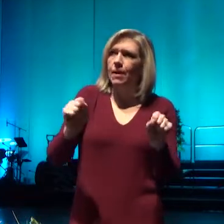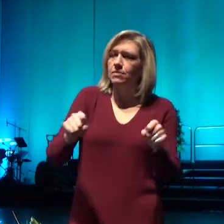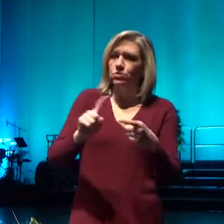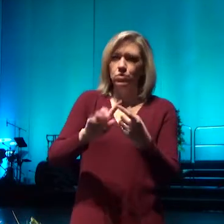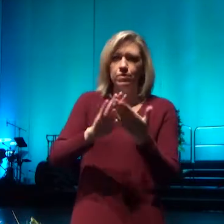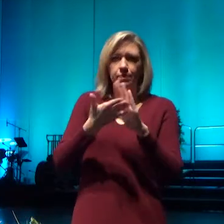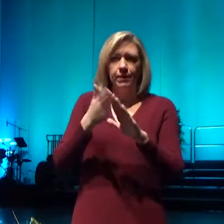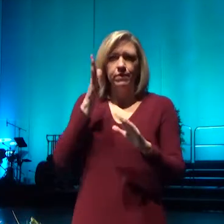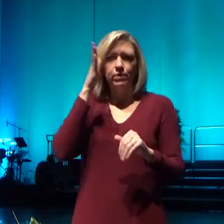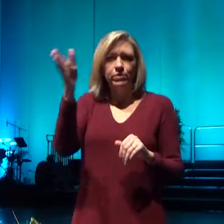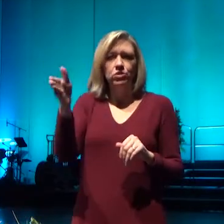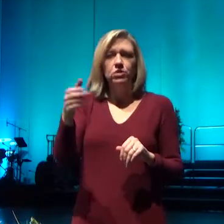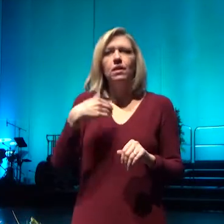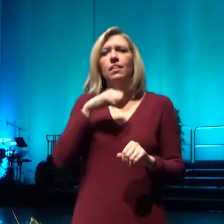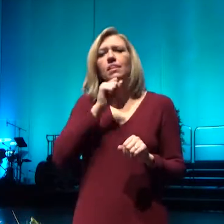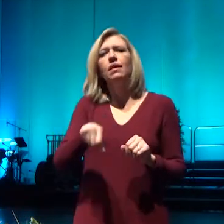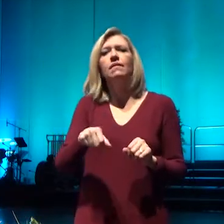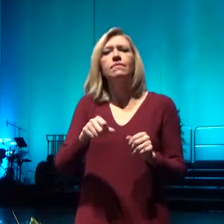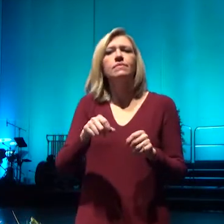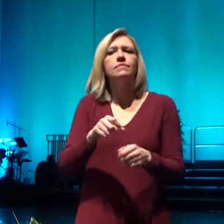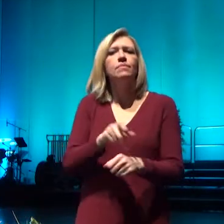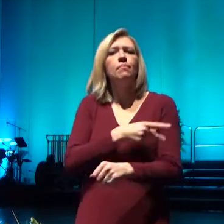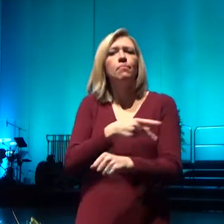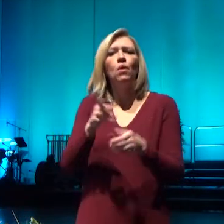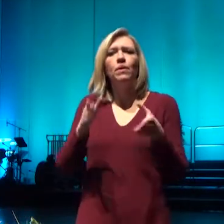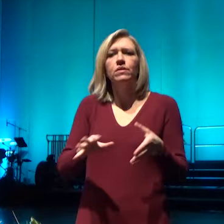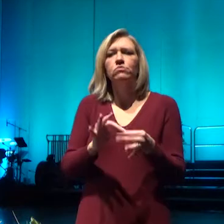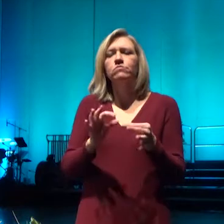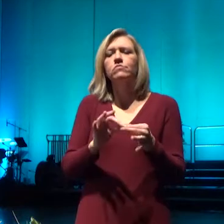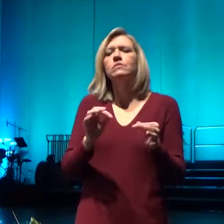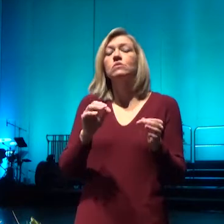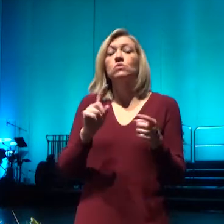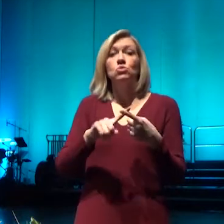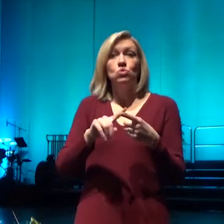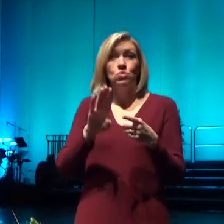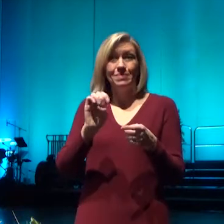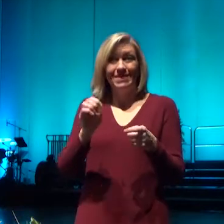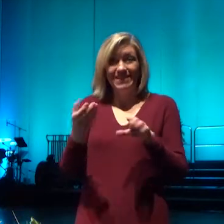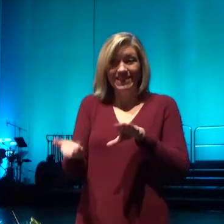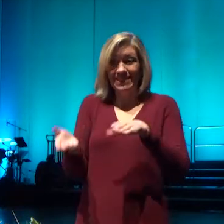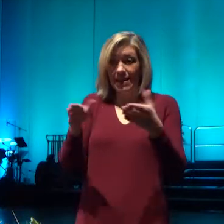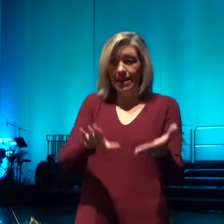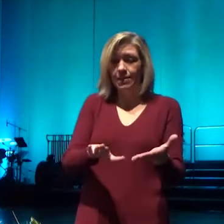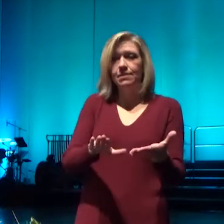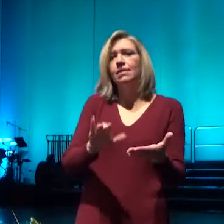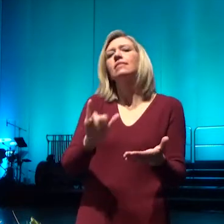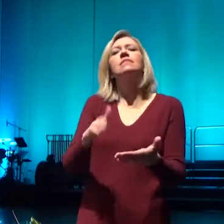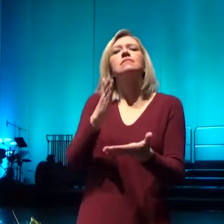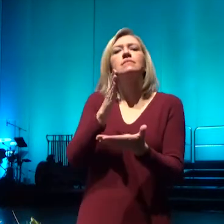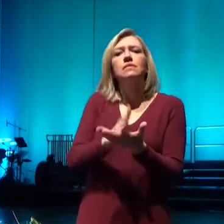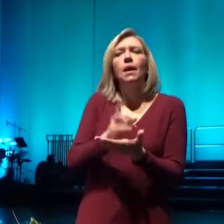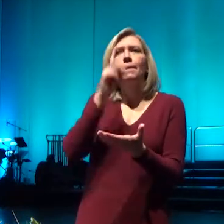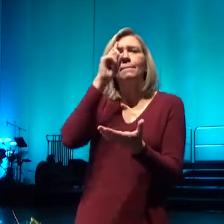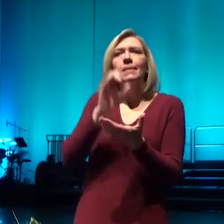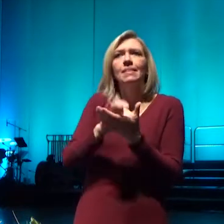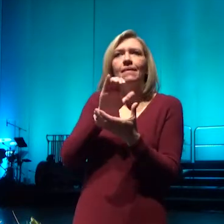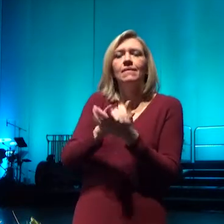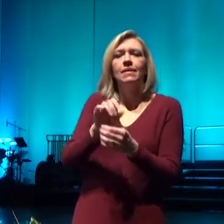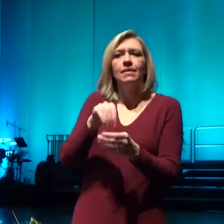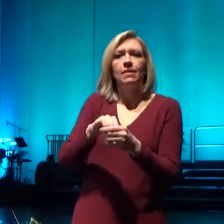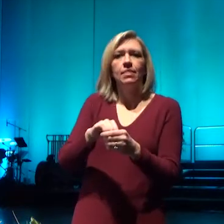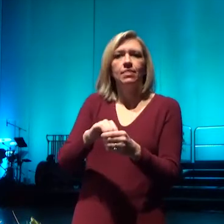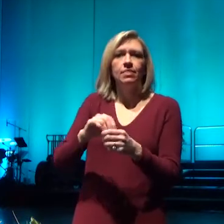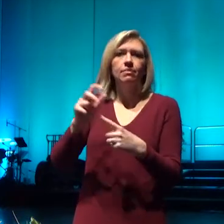our future. I love how Patrick Kavanagh, the poet, put it. He said, "To be dead is to stop believing in the masterpieces we will begin